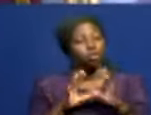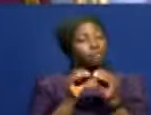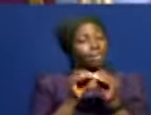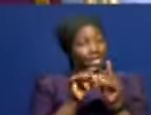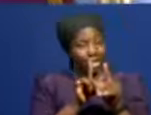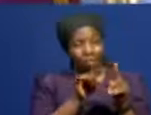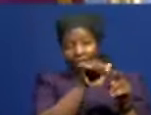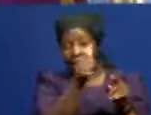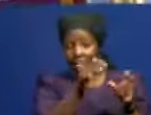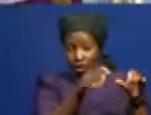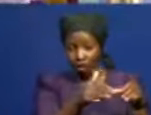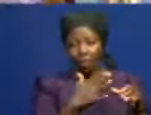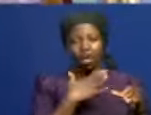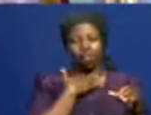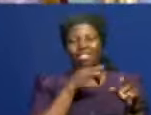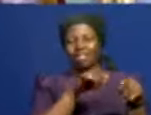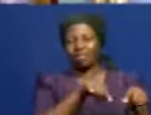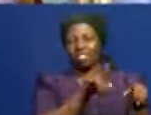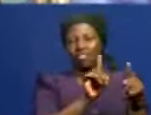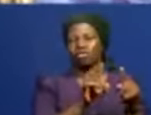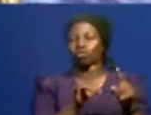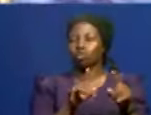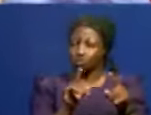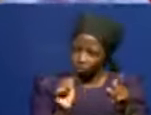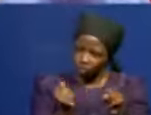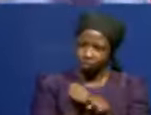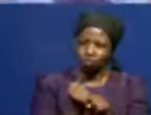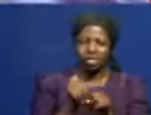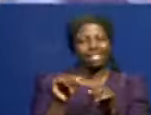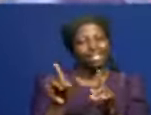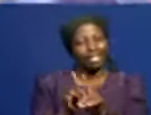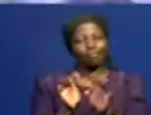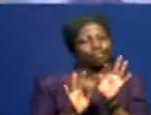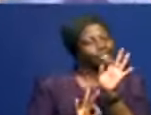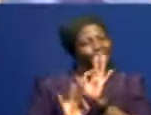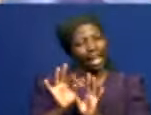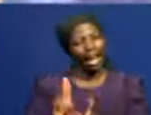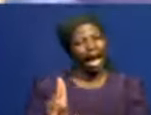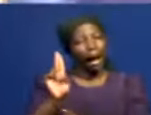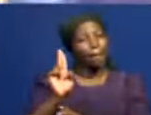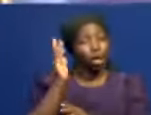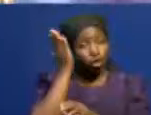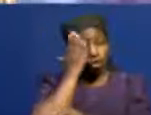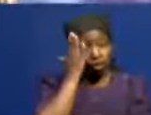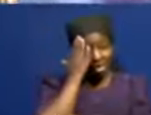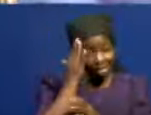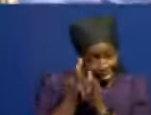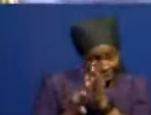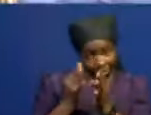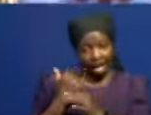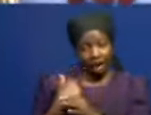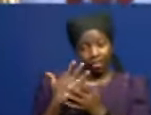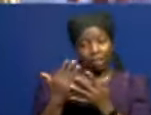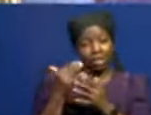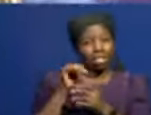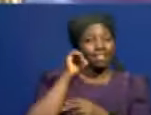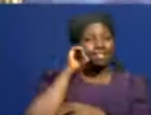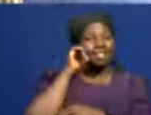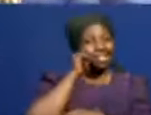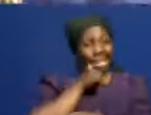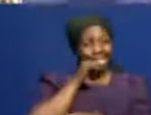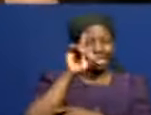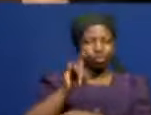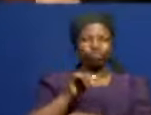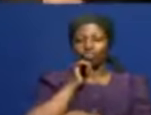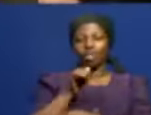pia nataka wa style up. Wakijua wako na kitu kizuri, hakuna haja ya